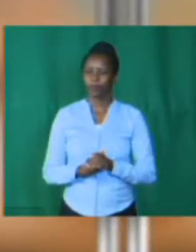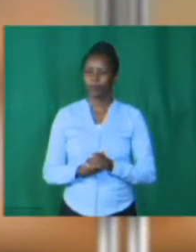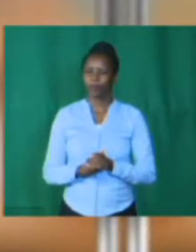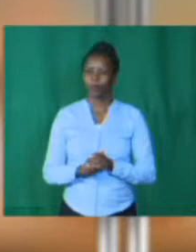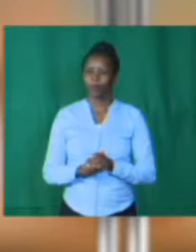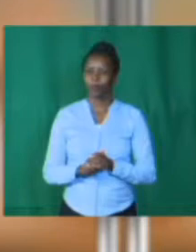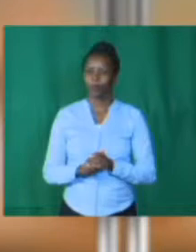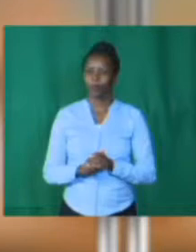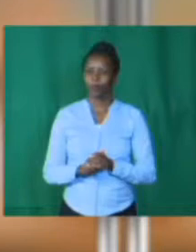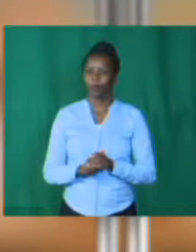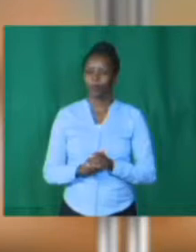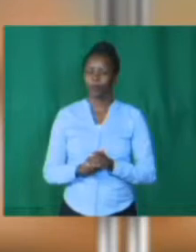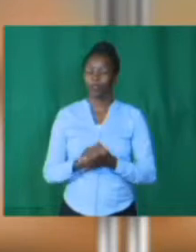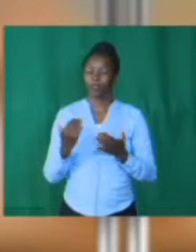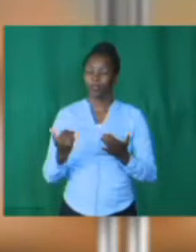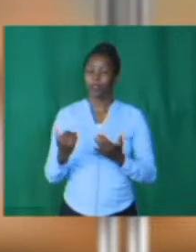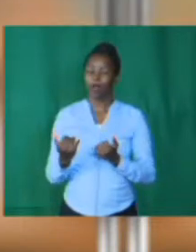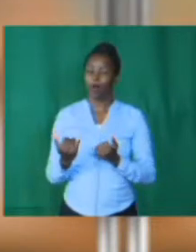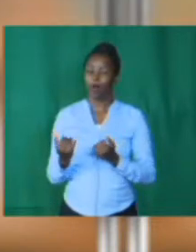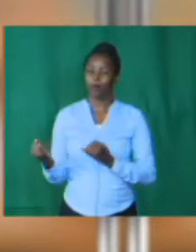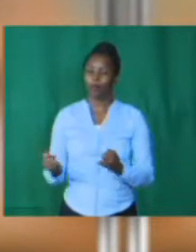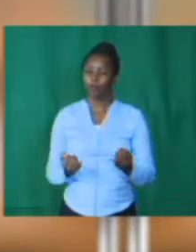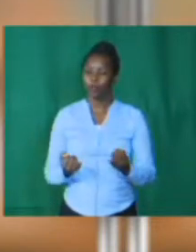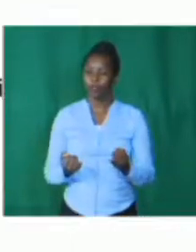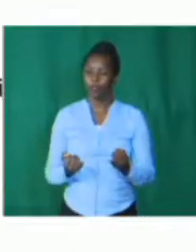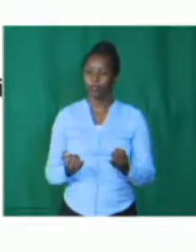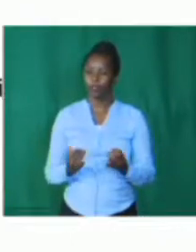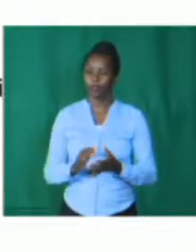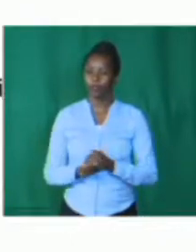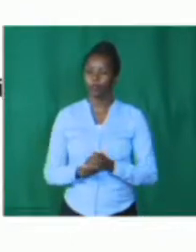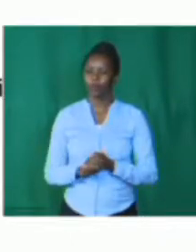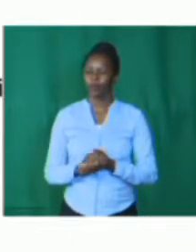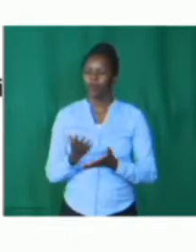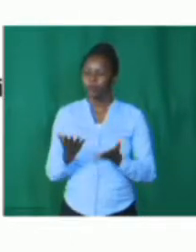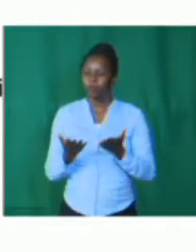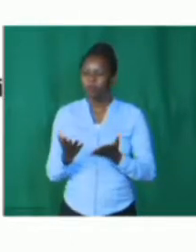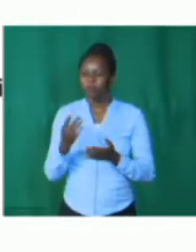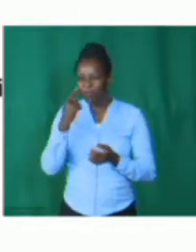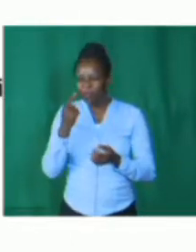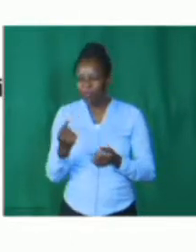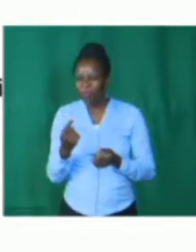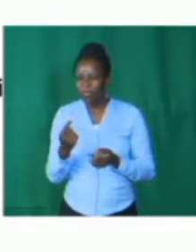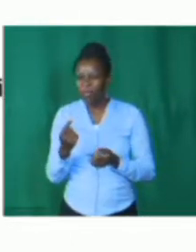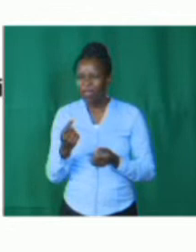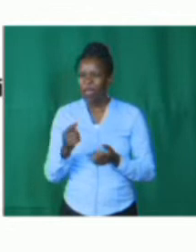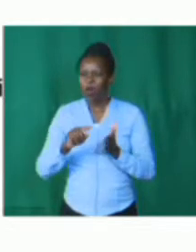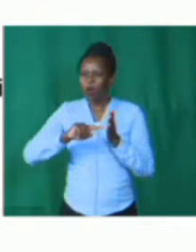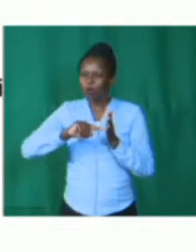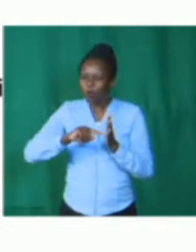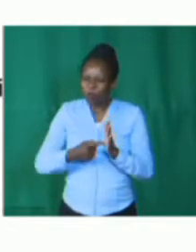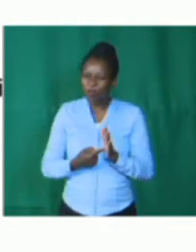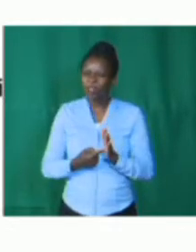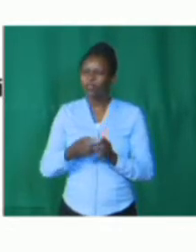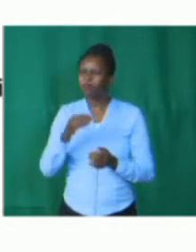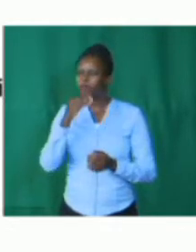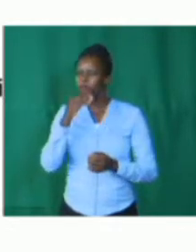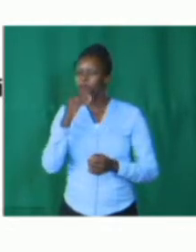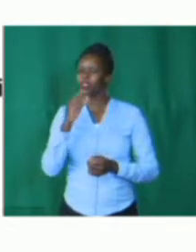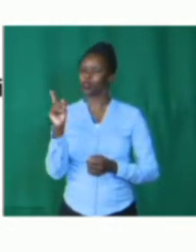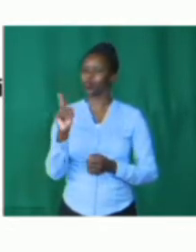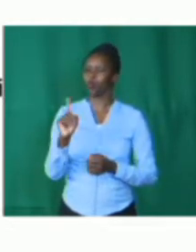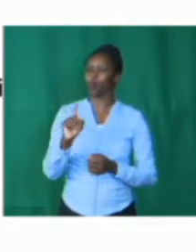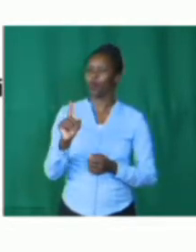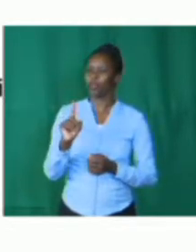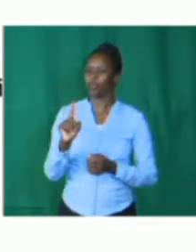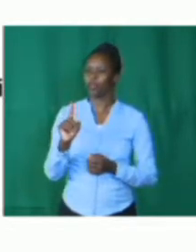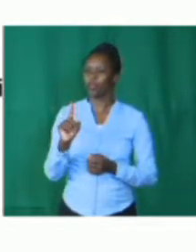Okay, so we have our introduction. Maybe we can just look at what coordinate geometry is about. Coordinate geometry is